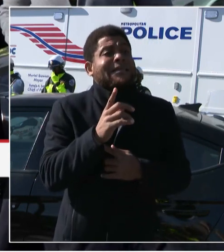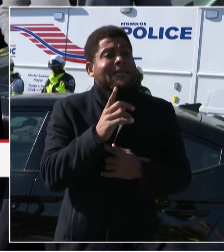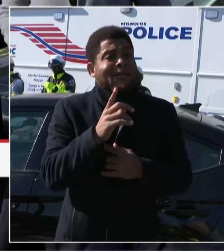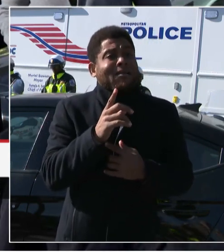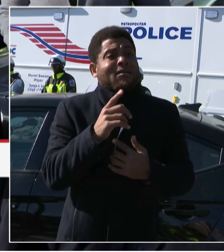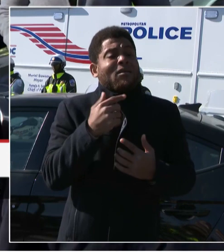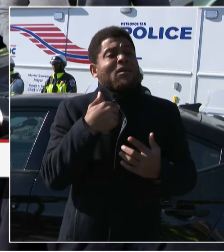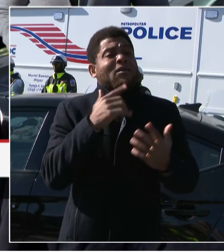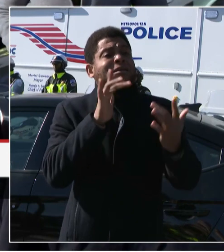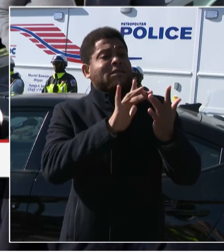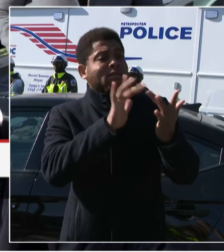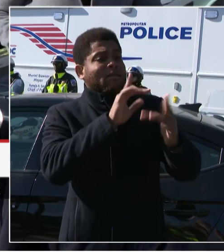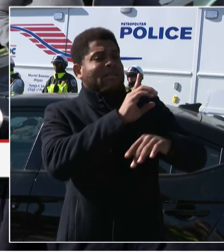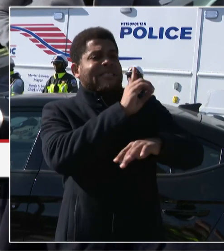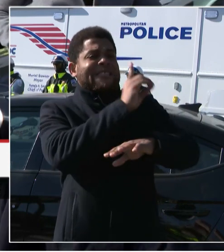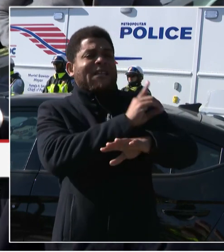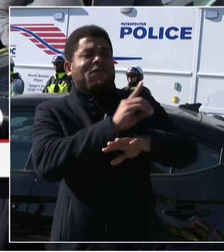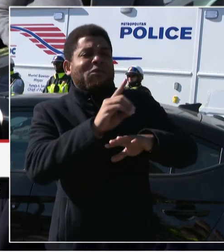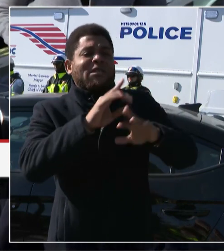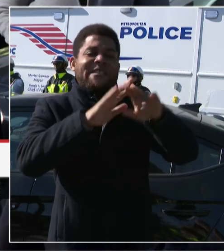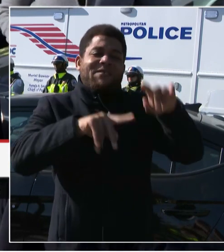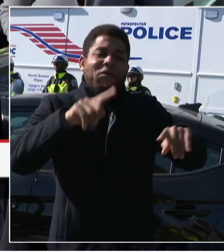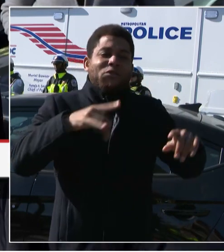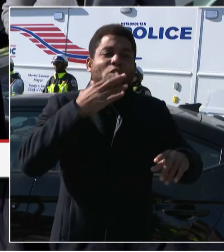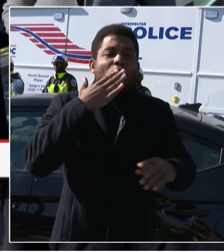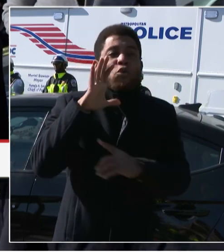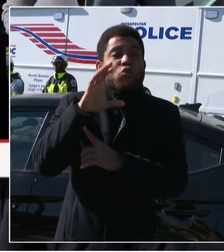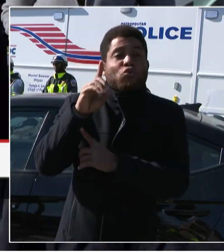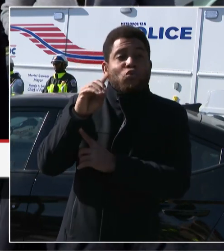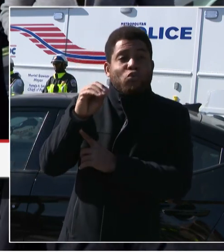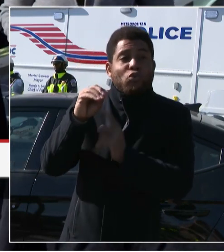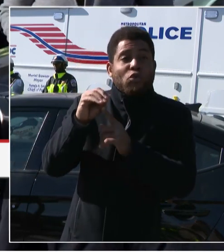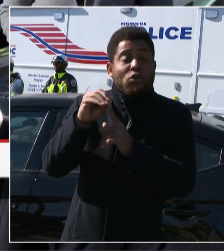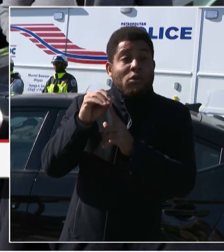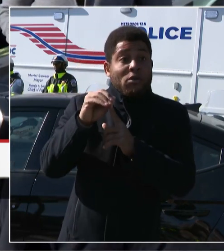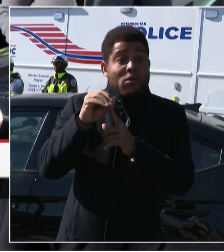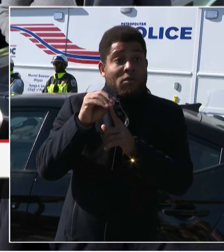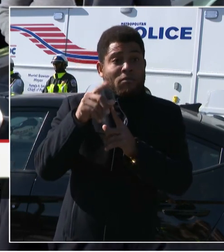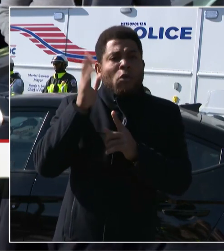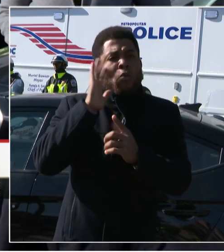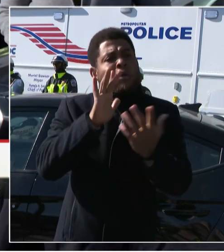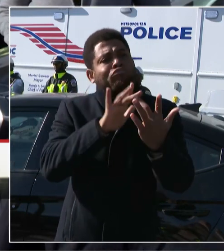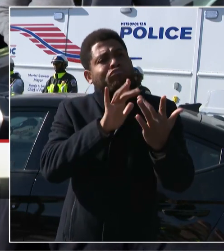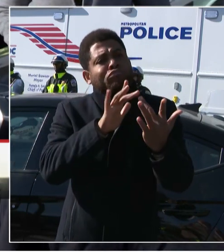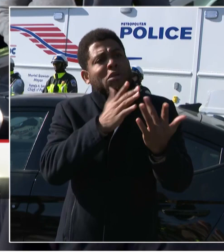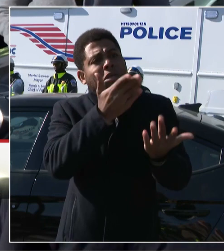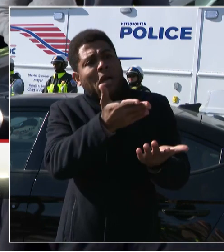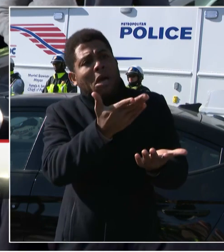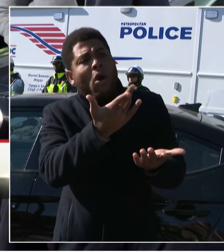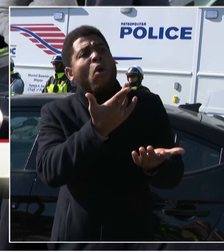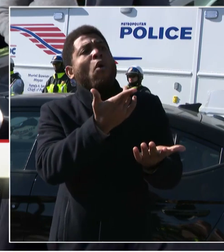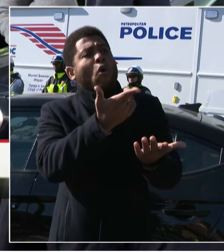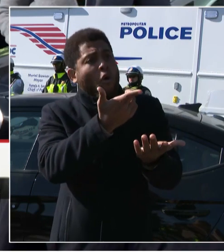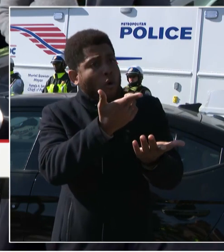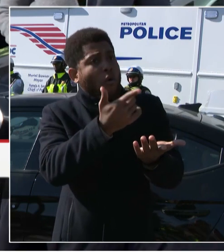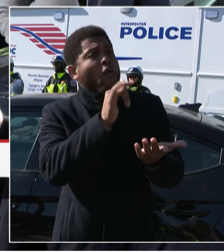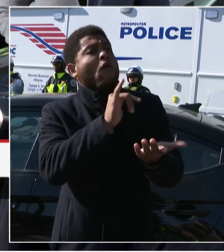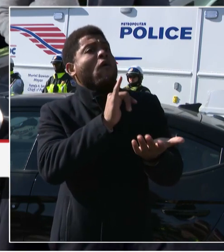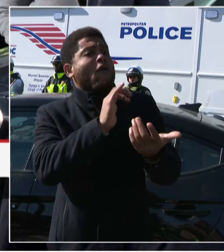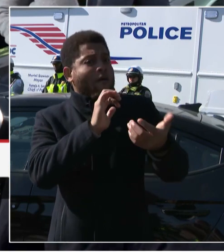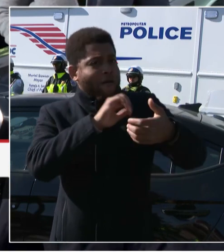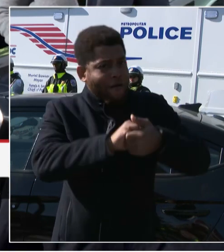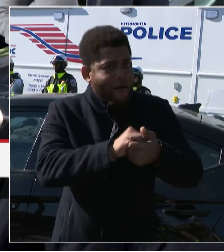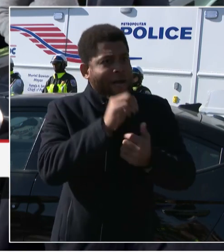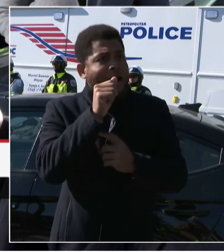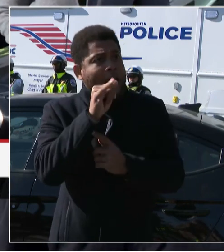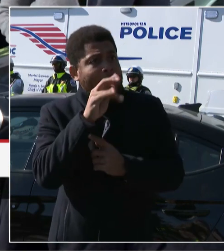they had. And I also have an AirTag, and I find it to be a useful tool. In my personal vehicle. I believe